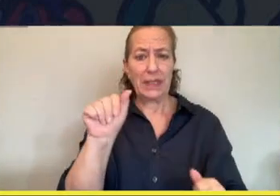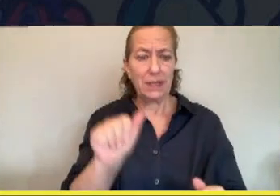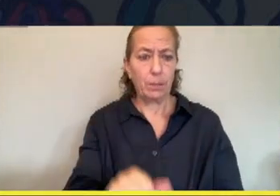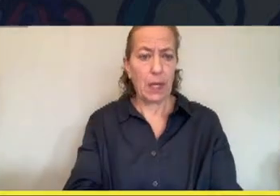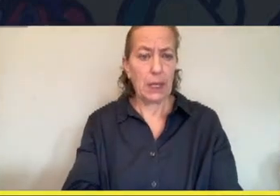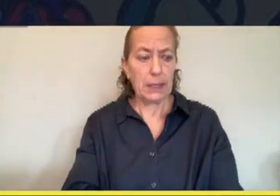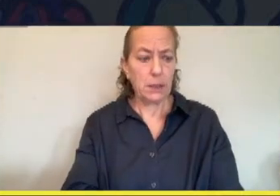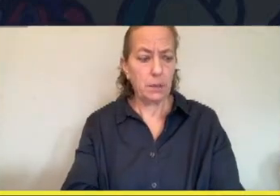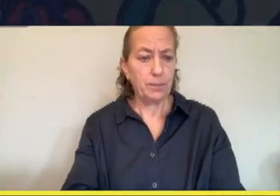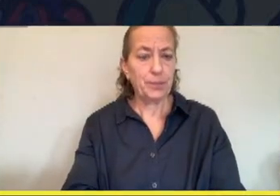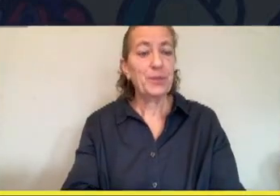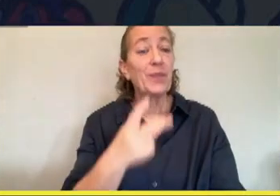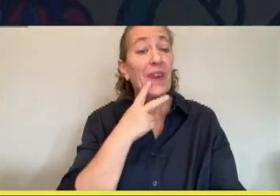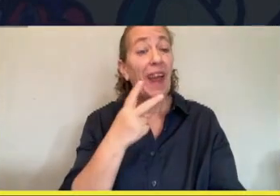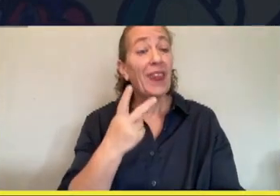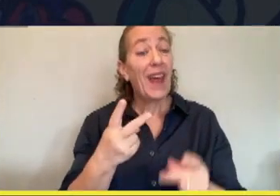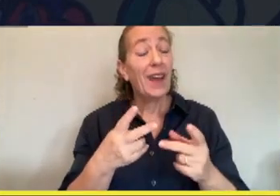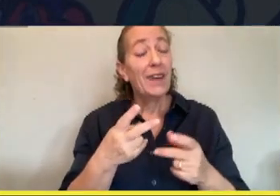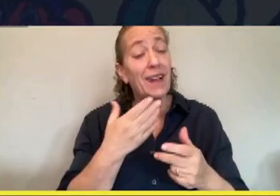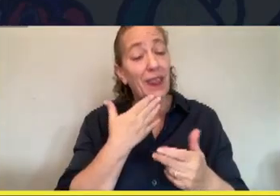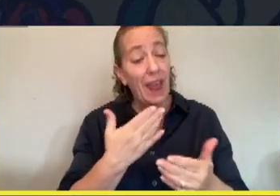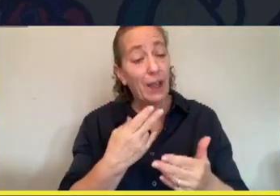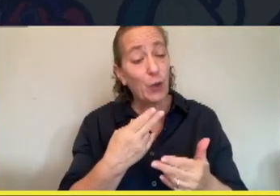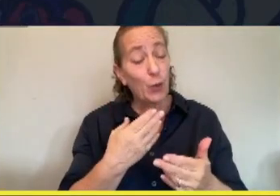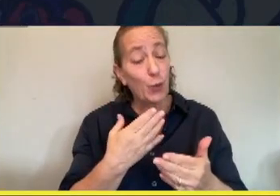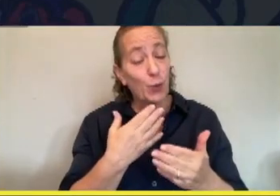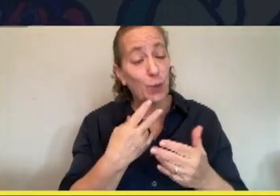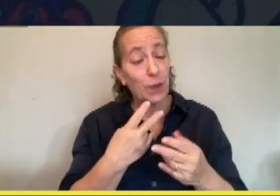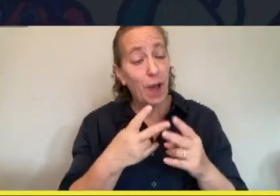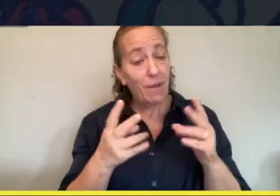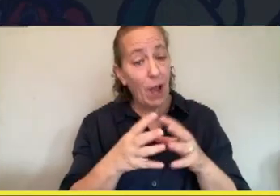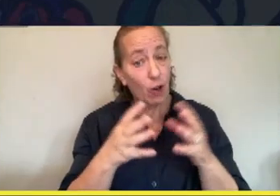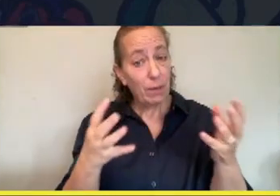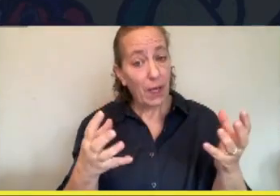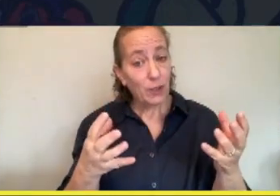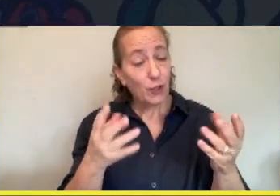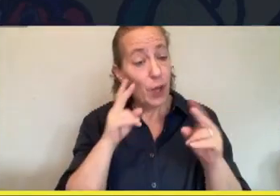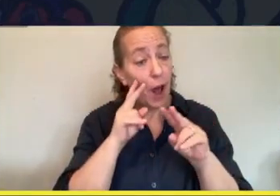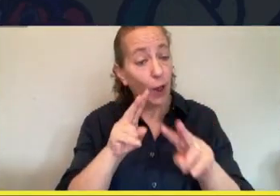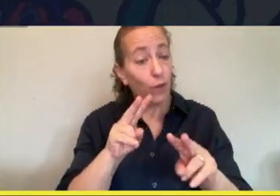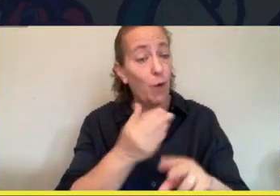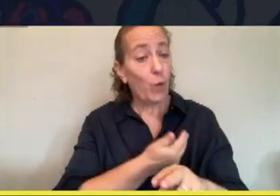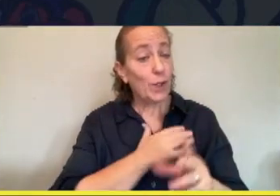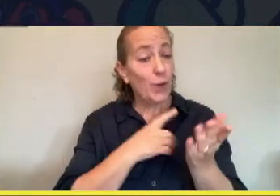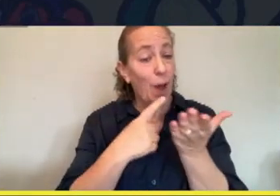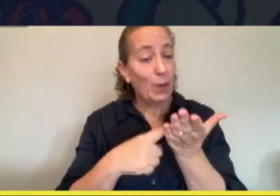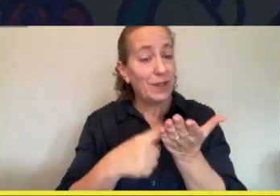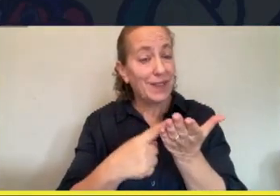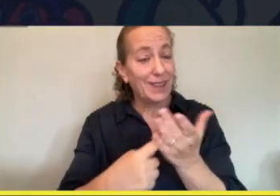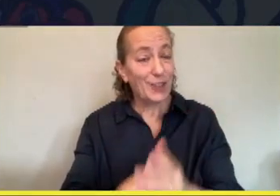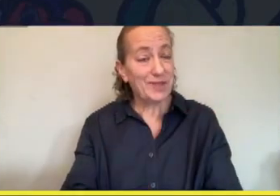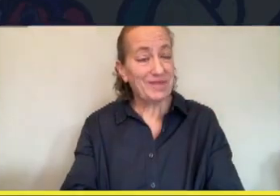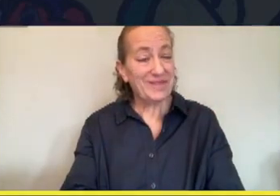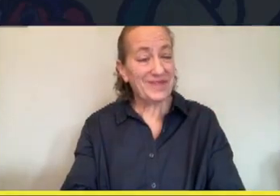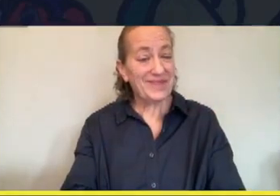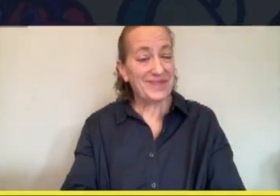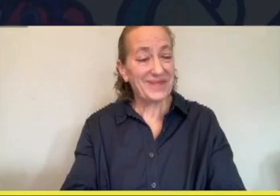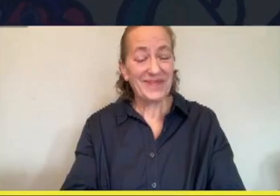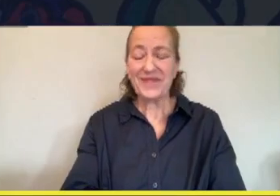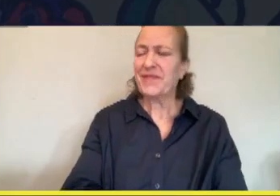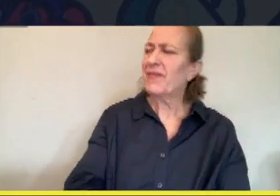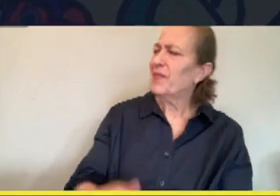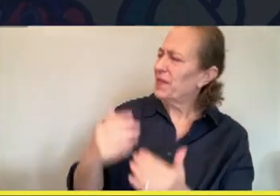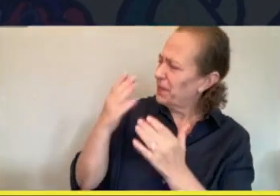Thank you very much for your attention and looking forward to our discussion. Great, thank you. Thank you for all the